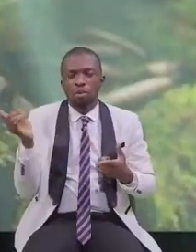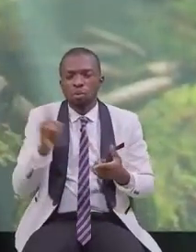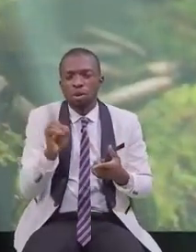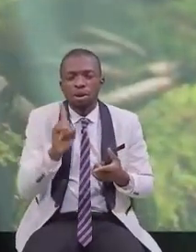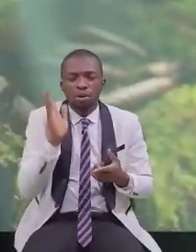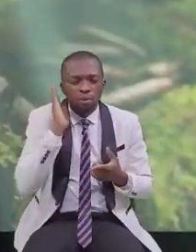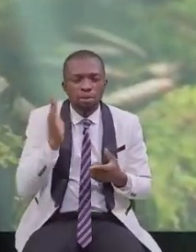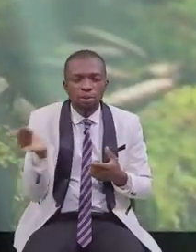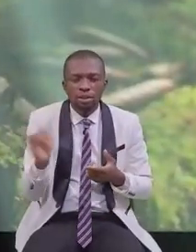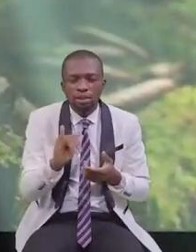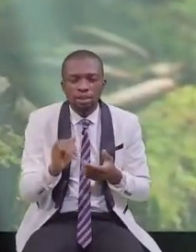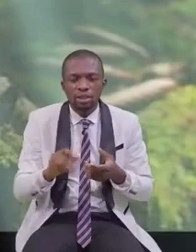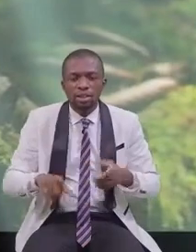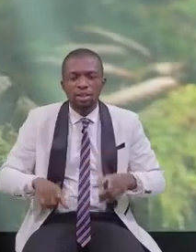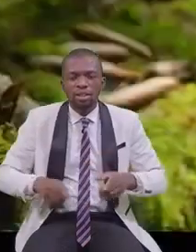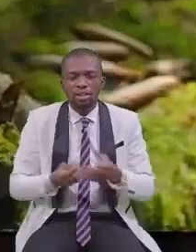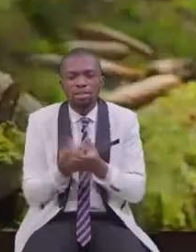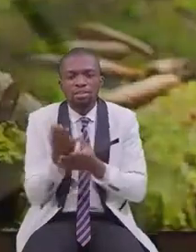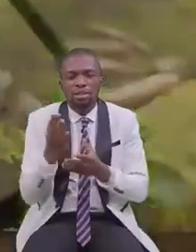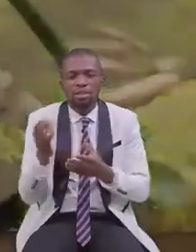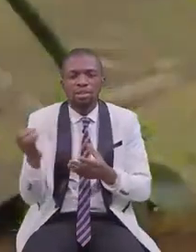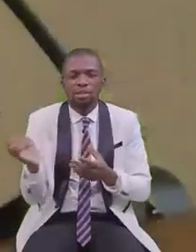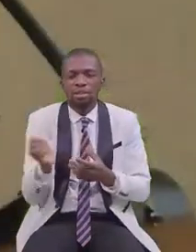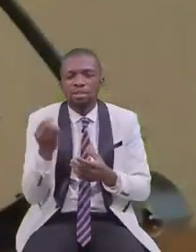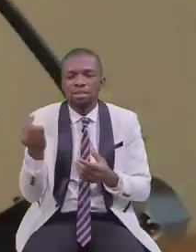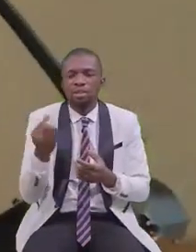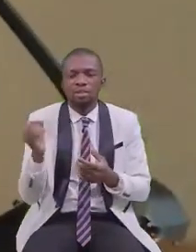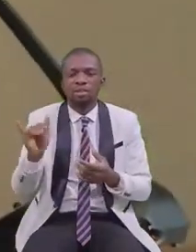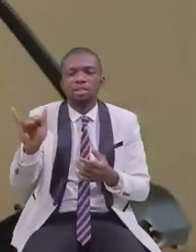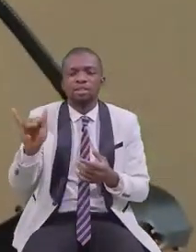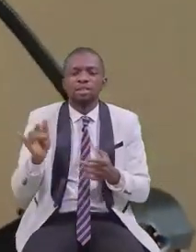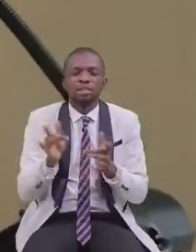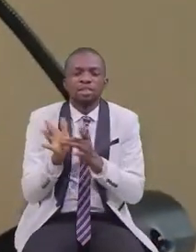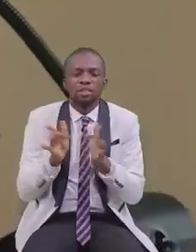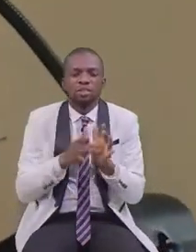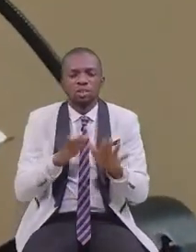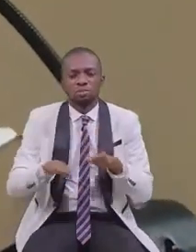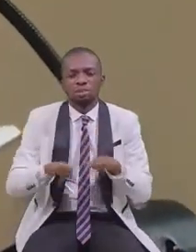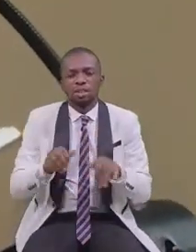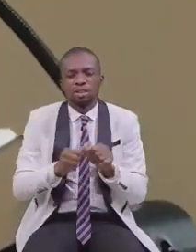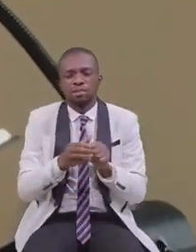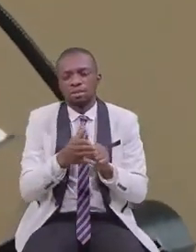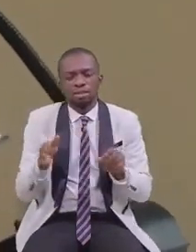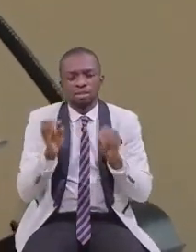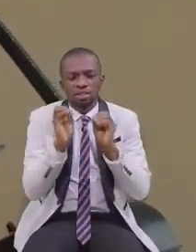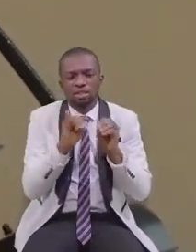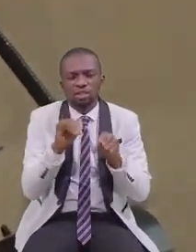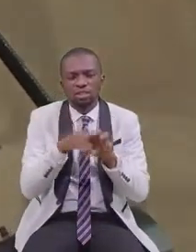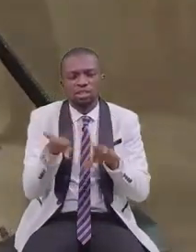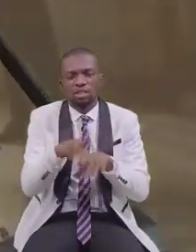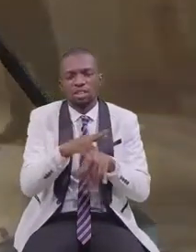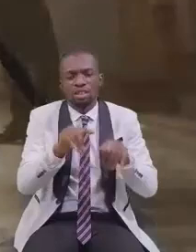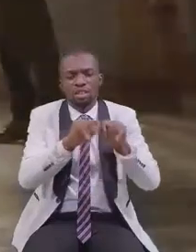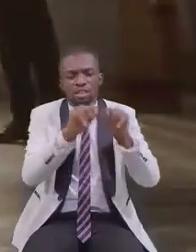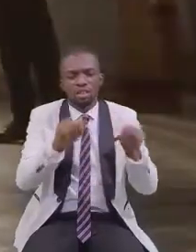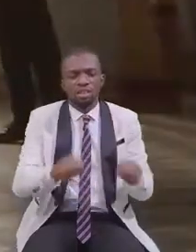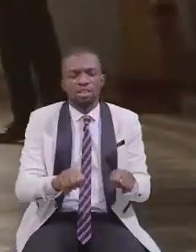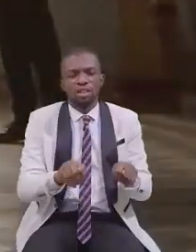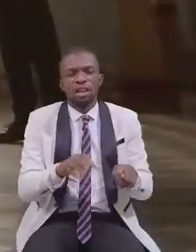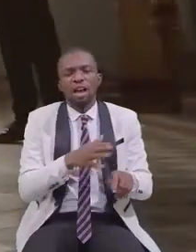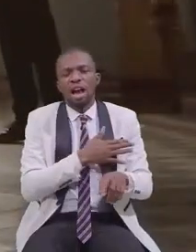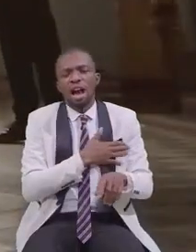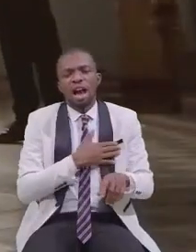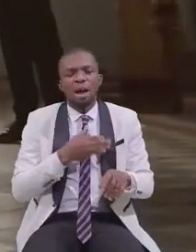spend eternity? Jesus balanced everything, teaching in their synagogues and preaching